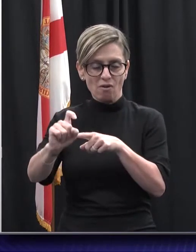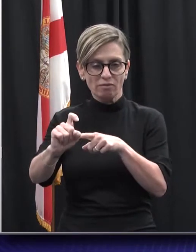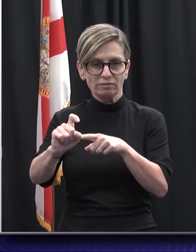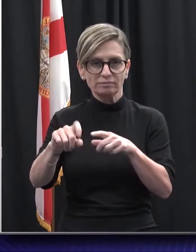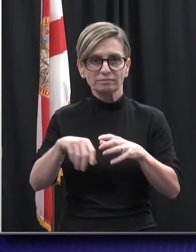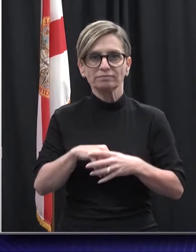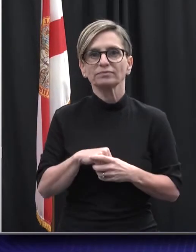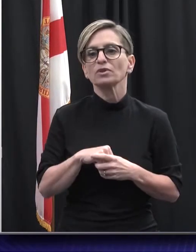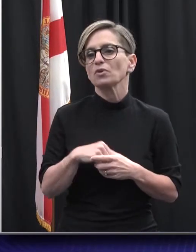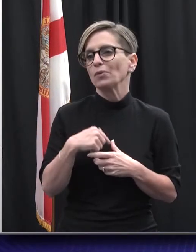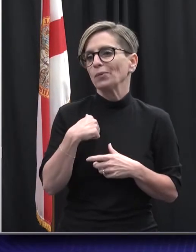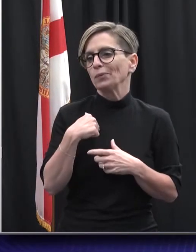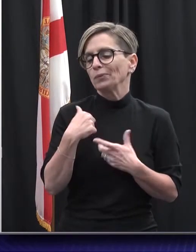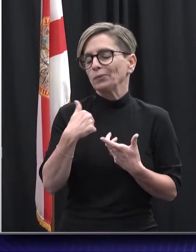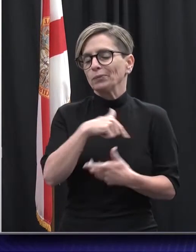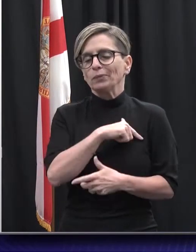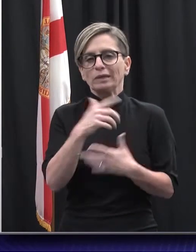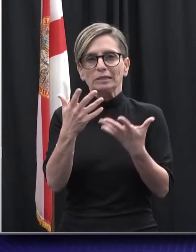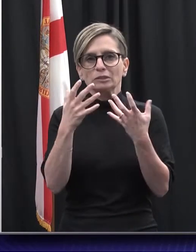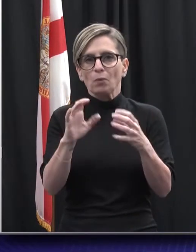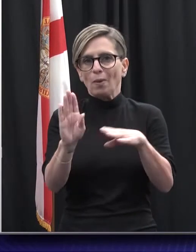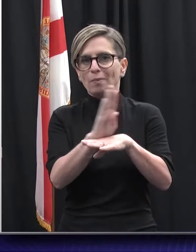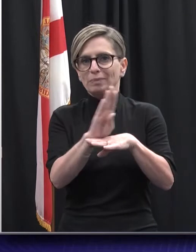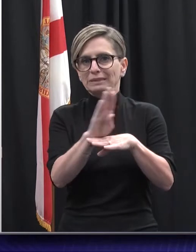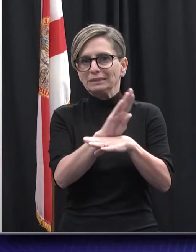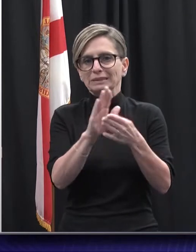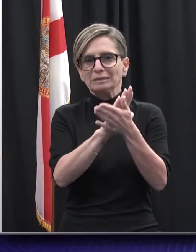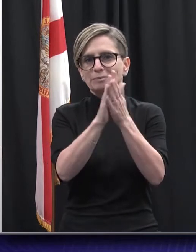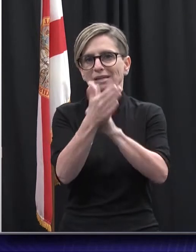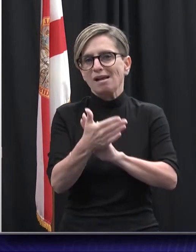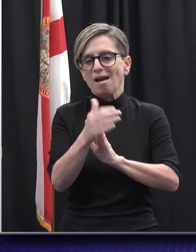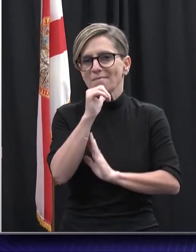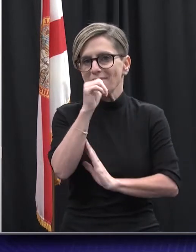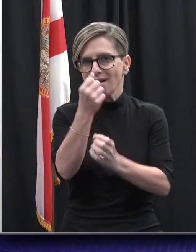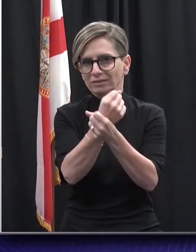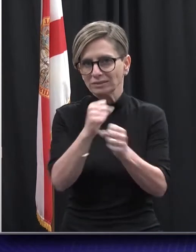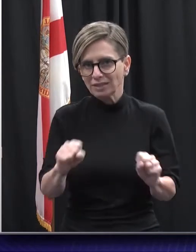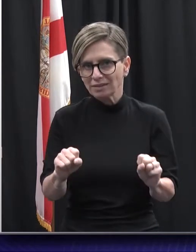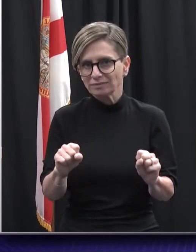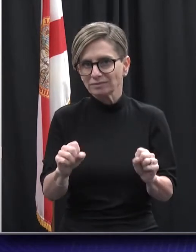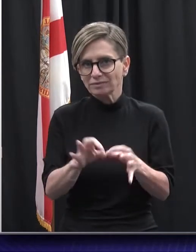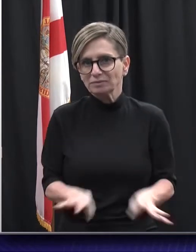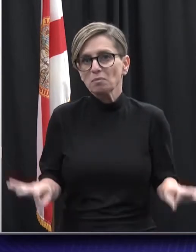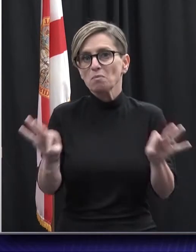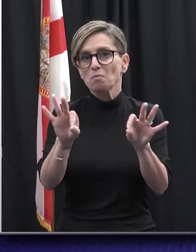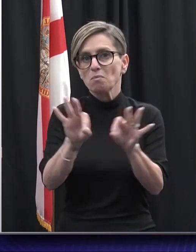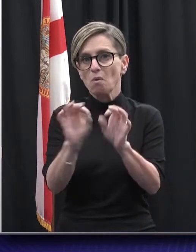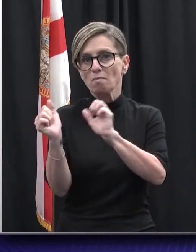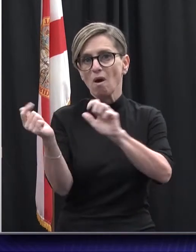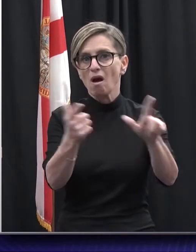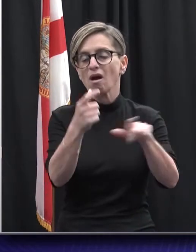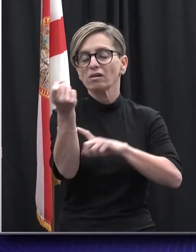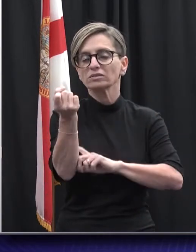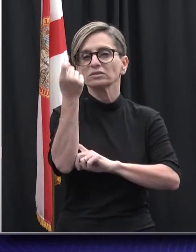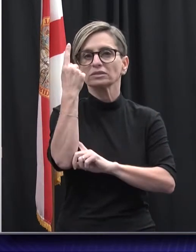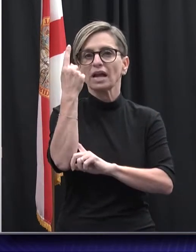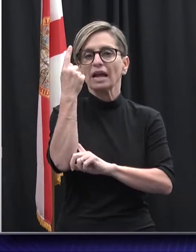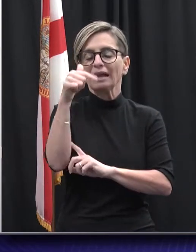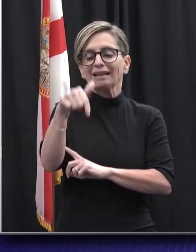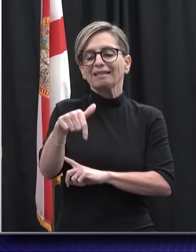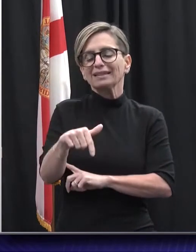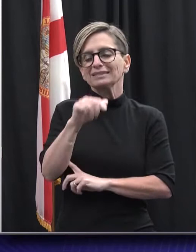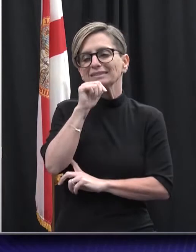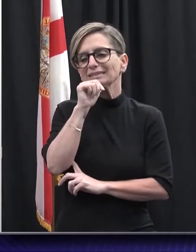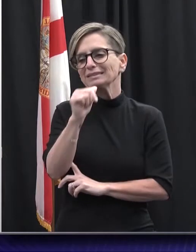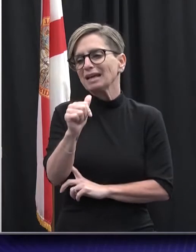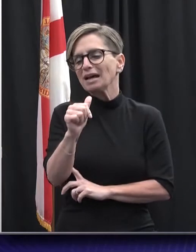this time. And I think it's really, really important for everybody to understand that this is not to hurt or